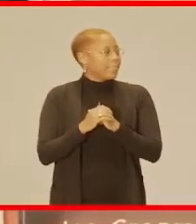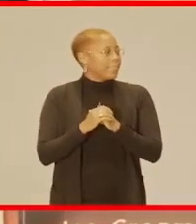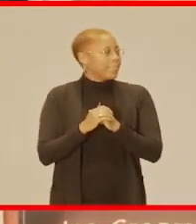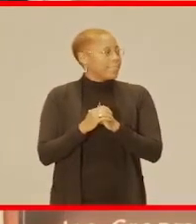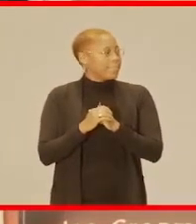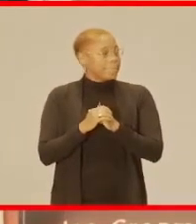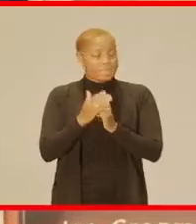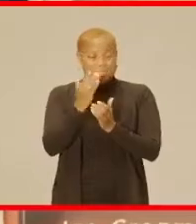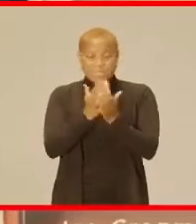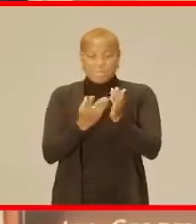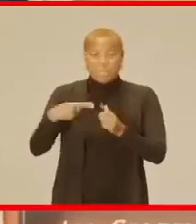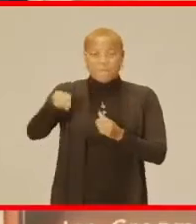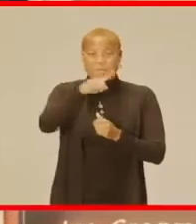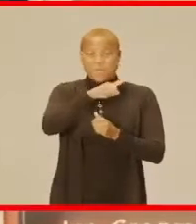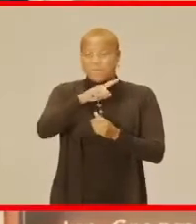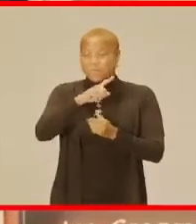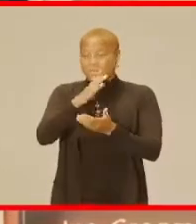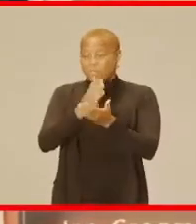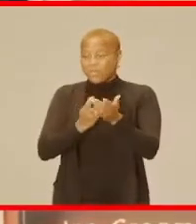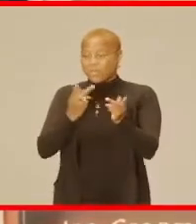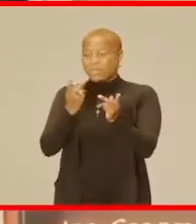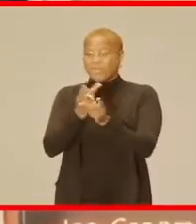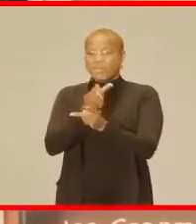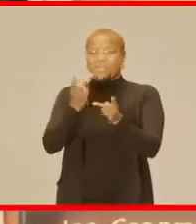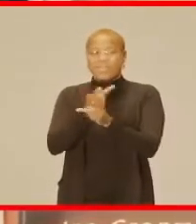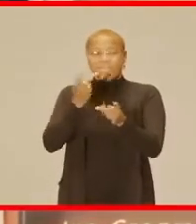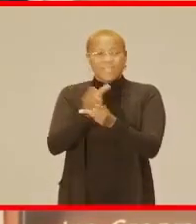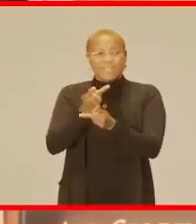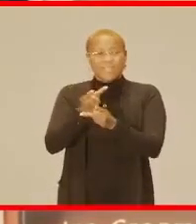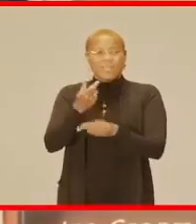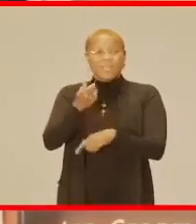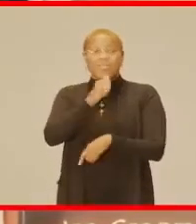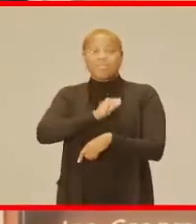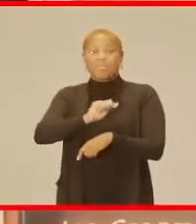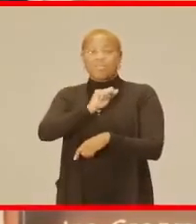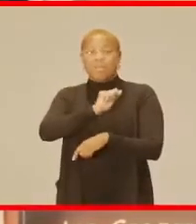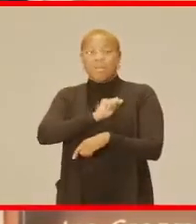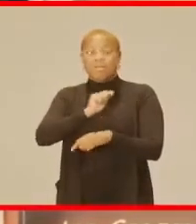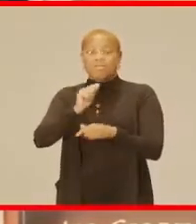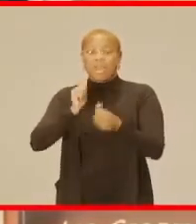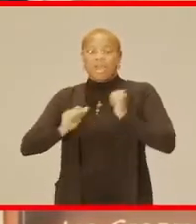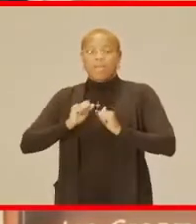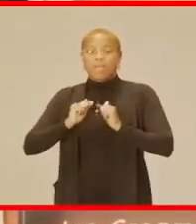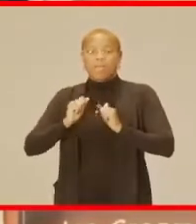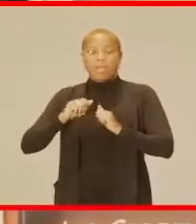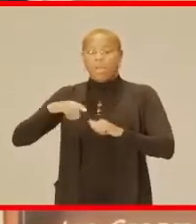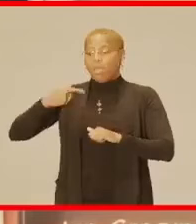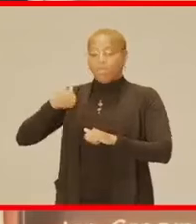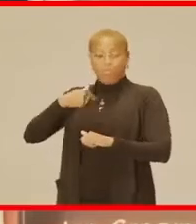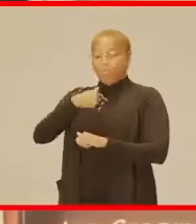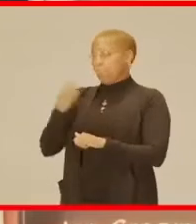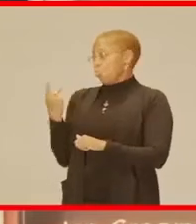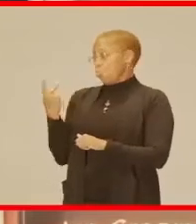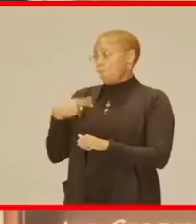Some of you might have probably figured out how to use an anime series that Haley and I have not mentioned yet